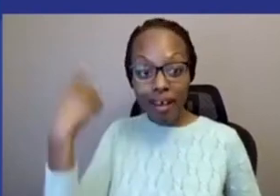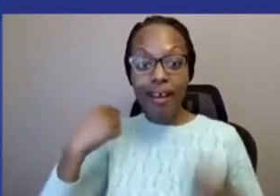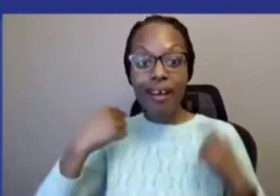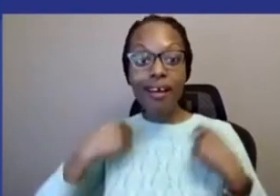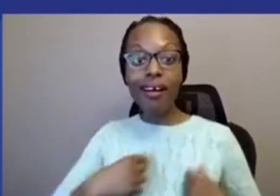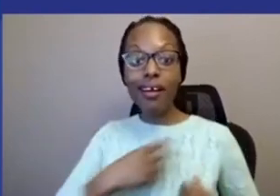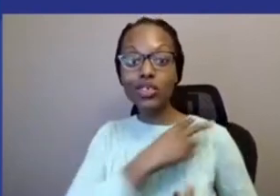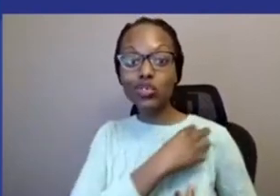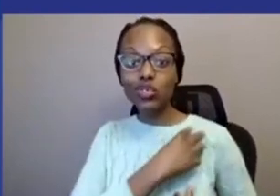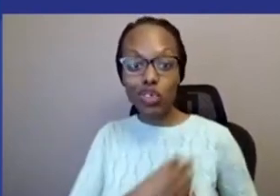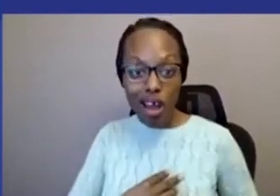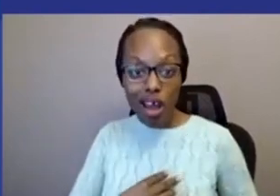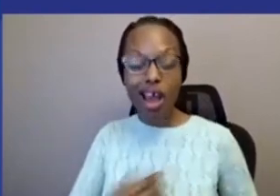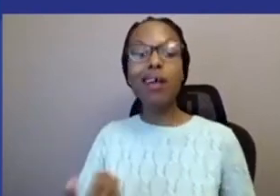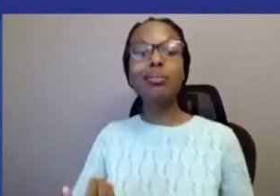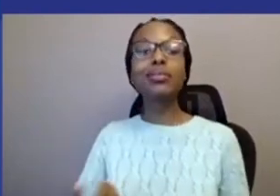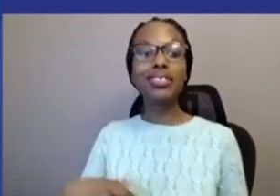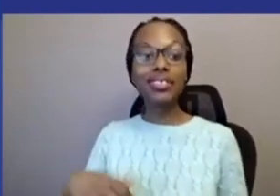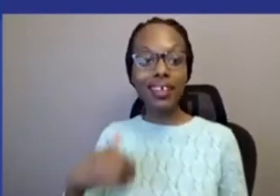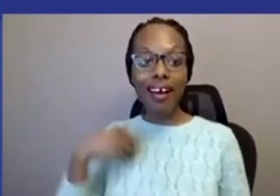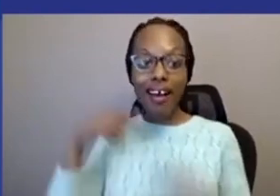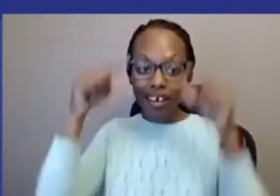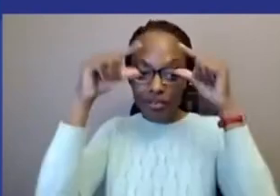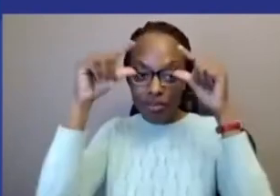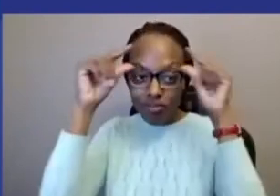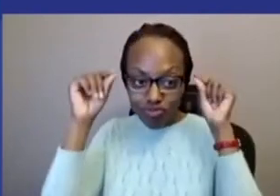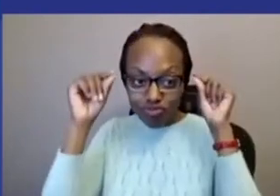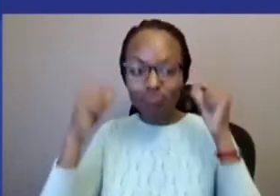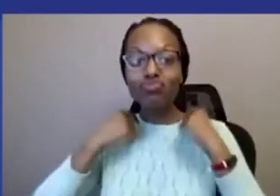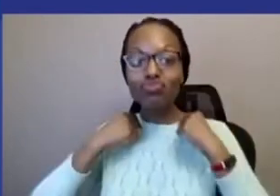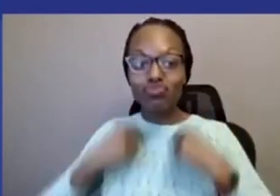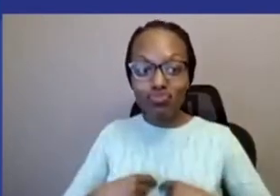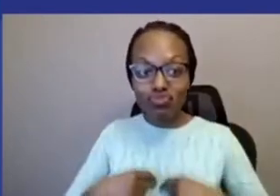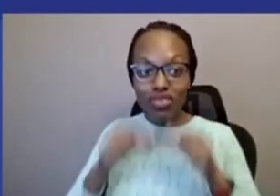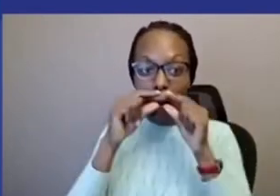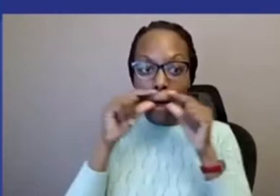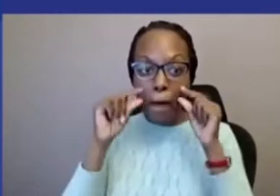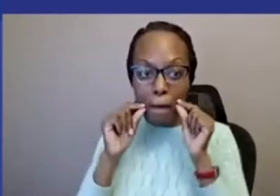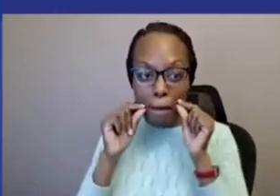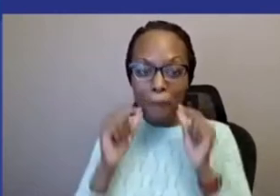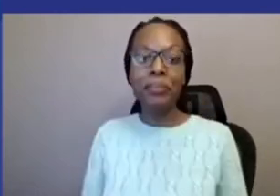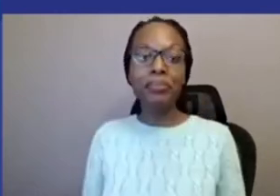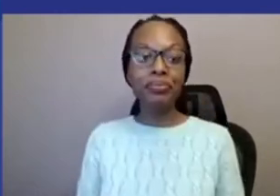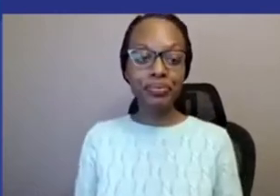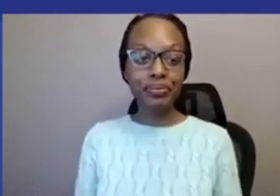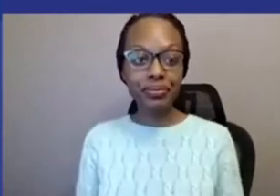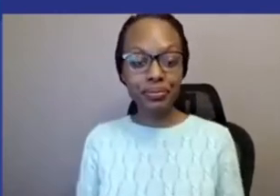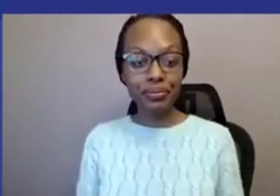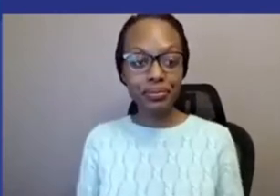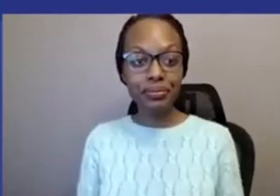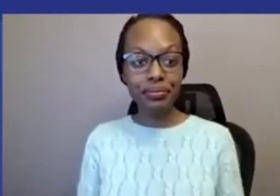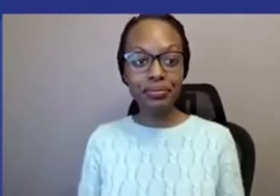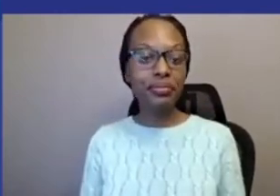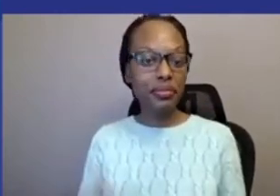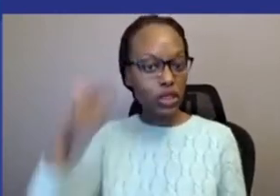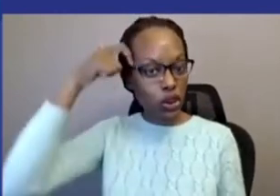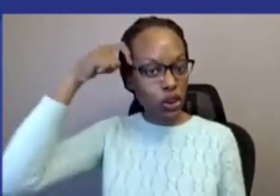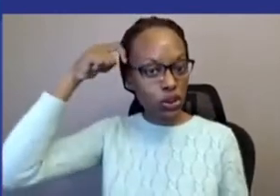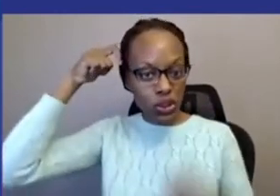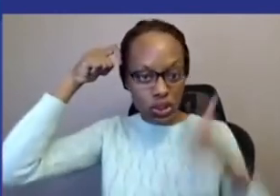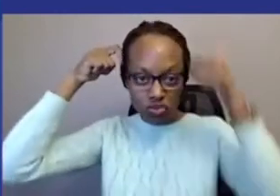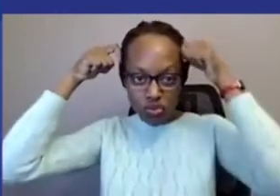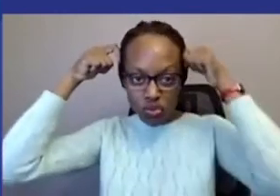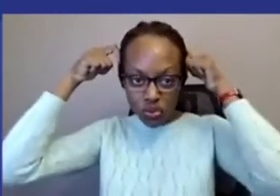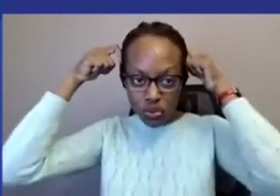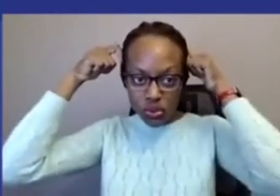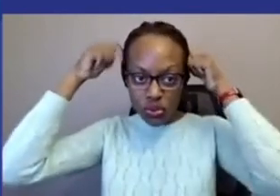skin, a pencil mustache, and eyebrows shaped in a way that could cut diamonds, as they say. The sides of my head are shaved with hair longer on top that is